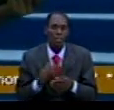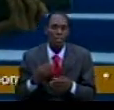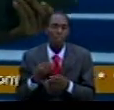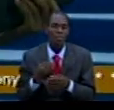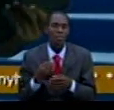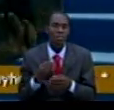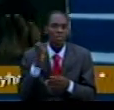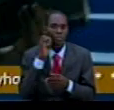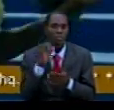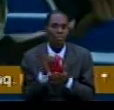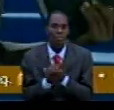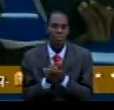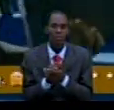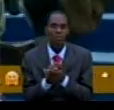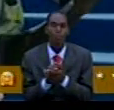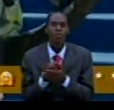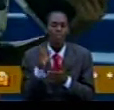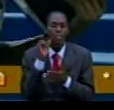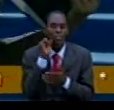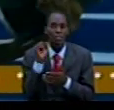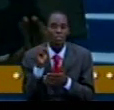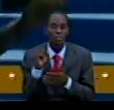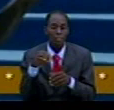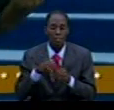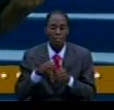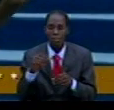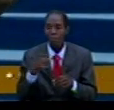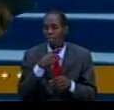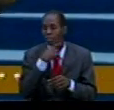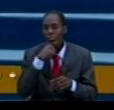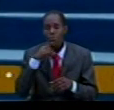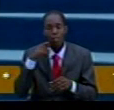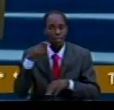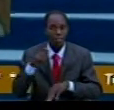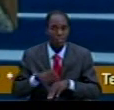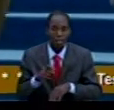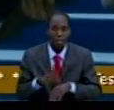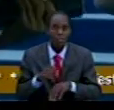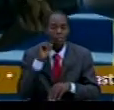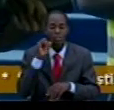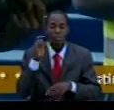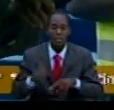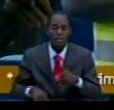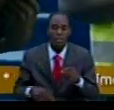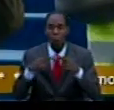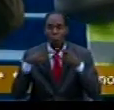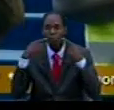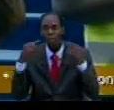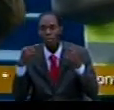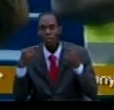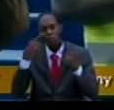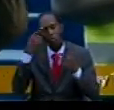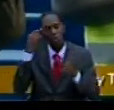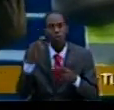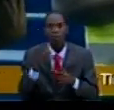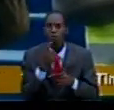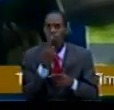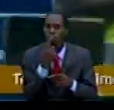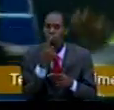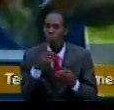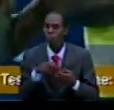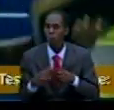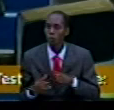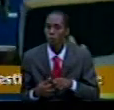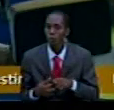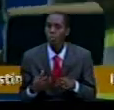There's Amatan. I can't laugh. I can't talk much. If I eat, if pepper just step on this, I fart, it will be a tug of war. I